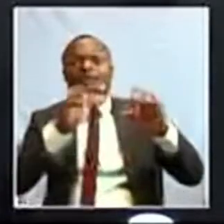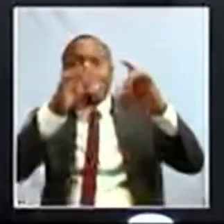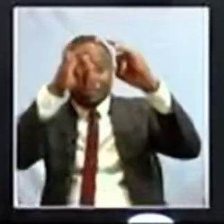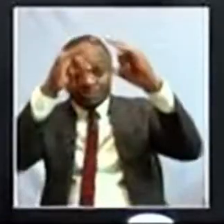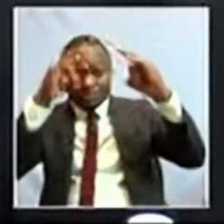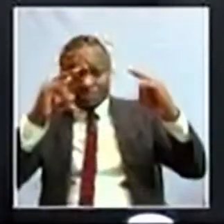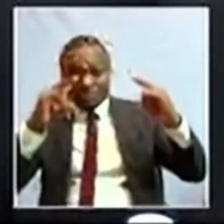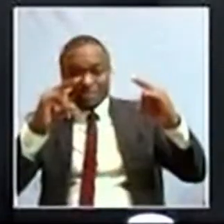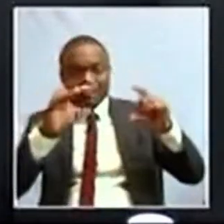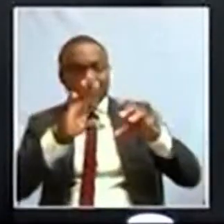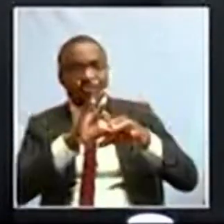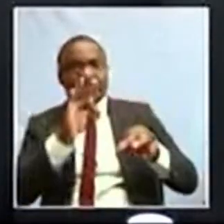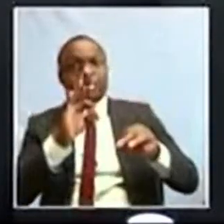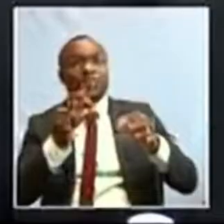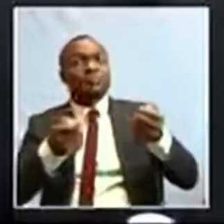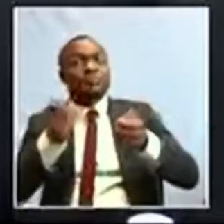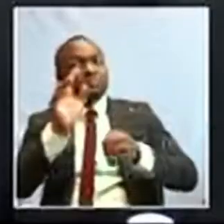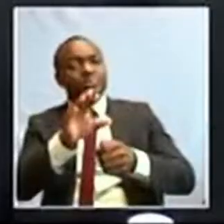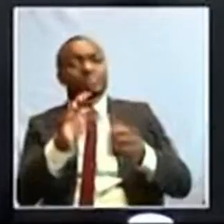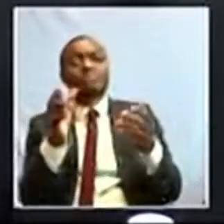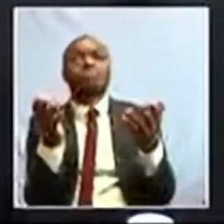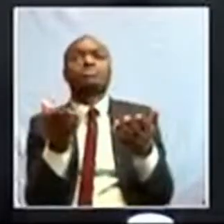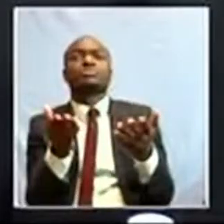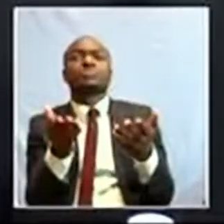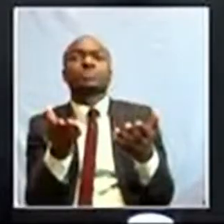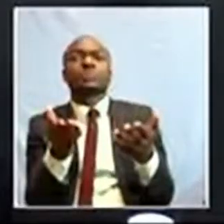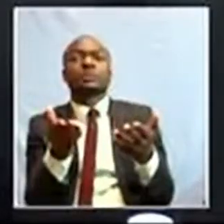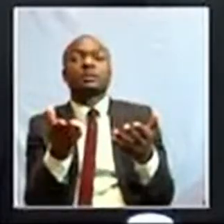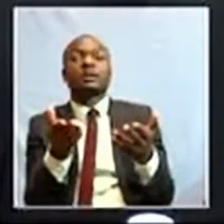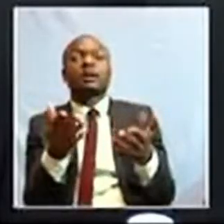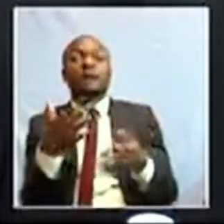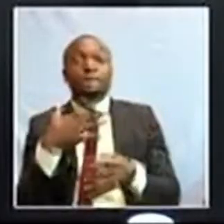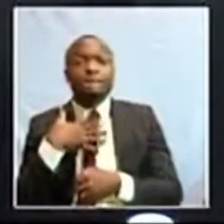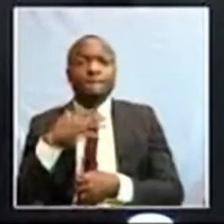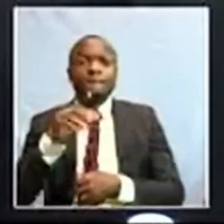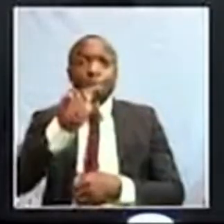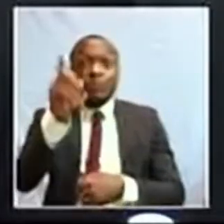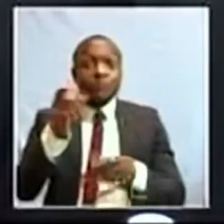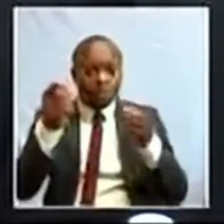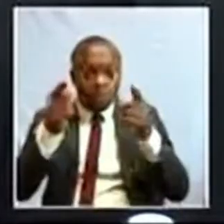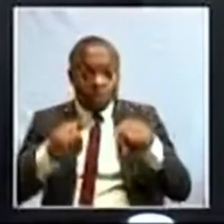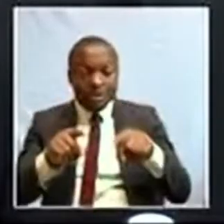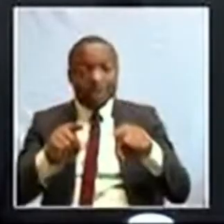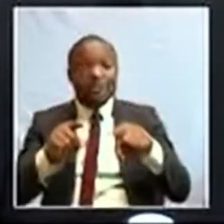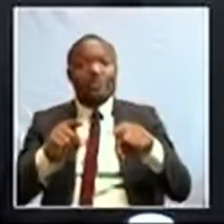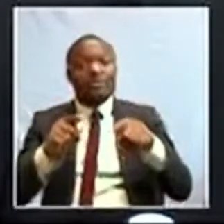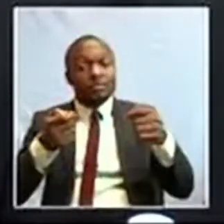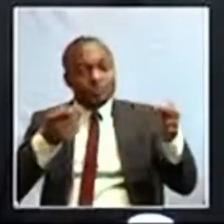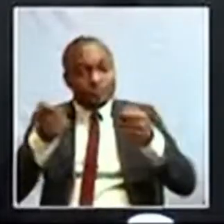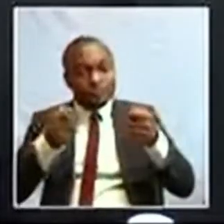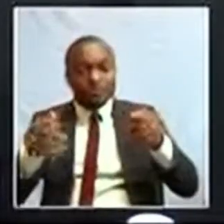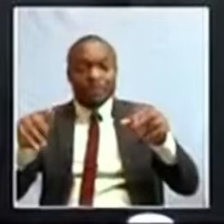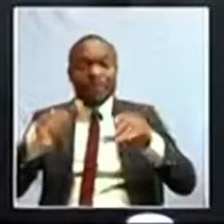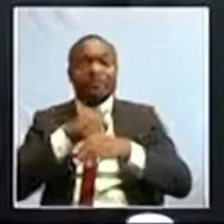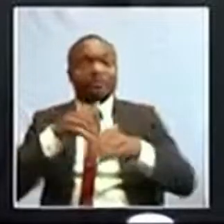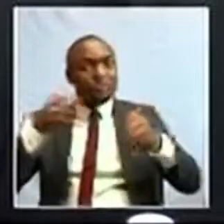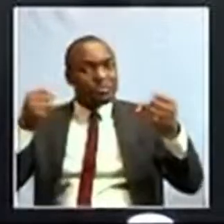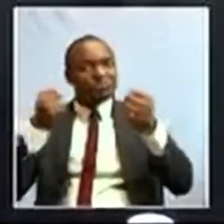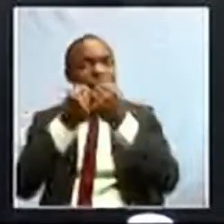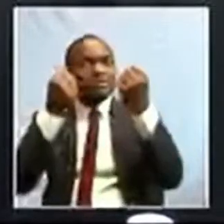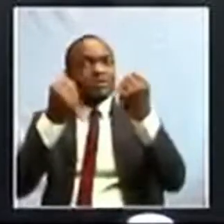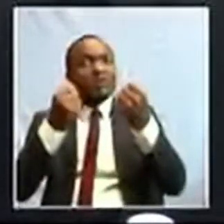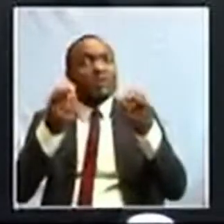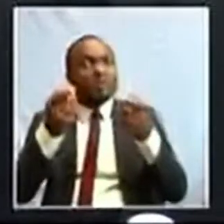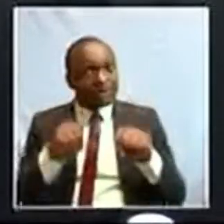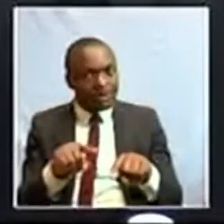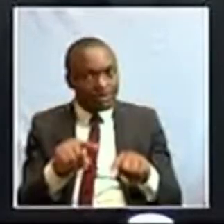my question is, when was the motor vehicle involved in an accident? 1. 2, how long